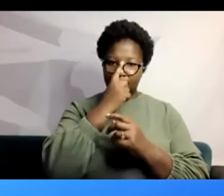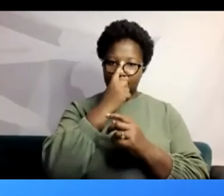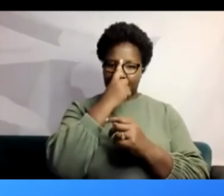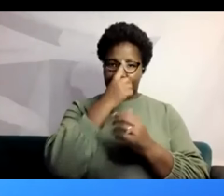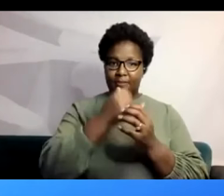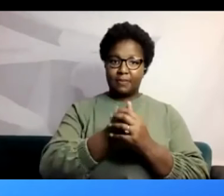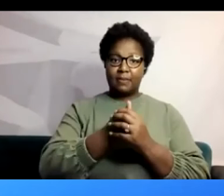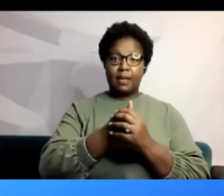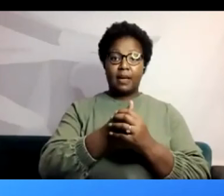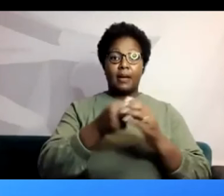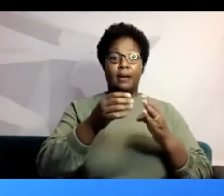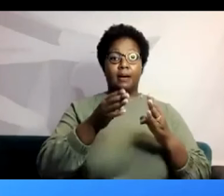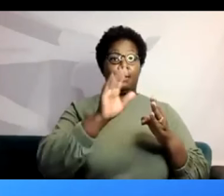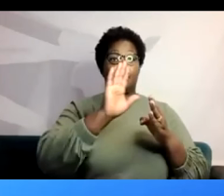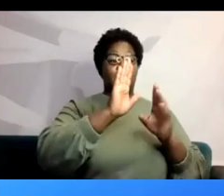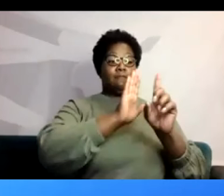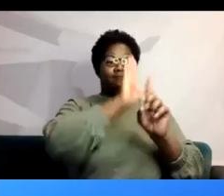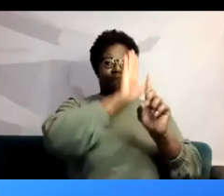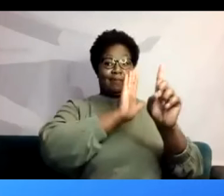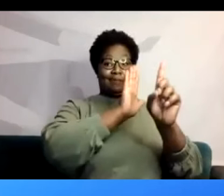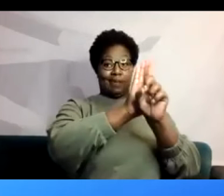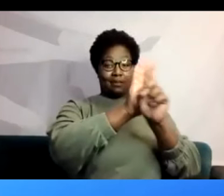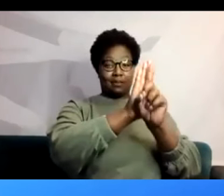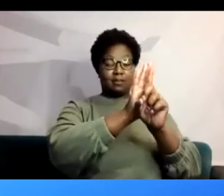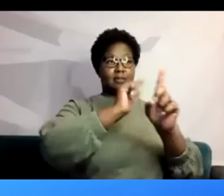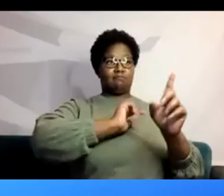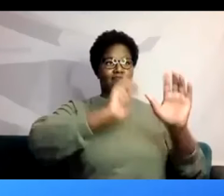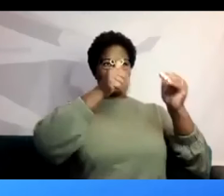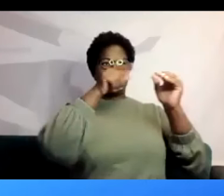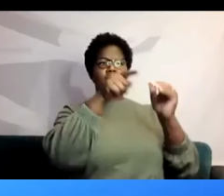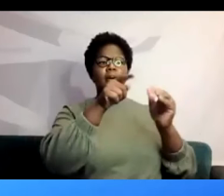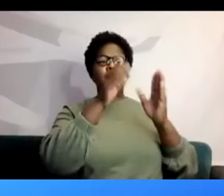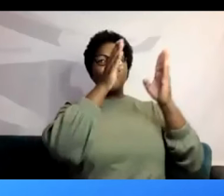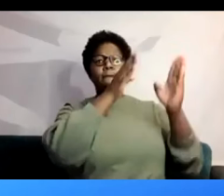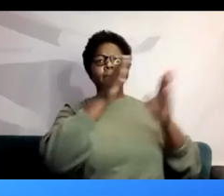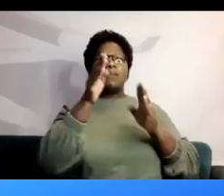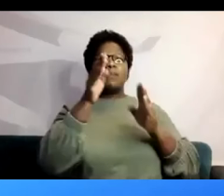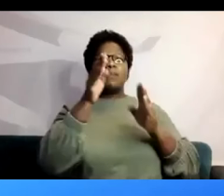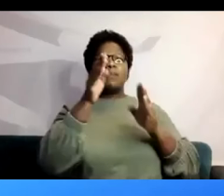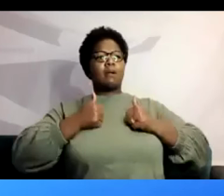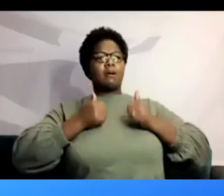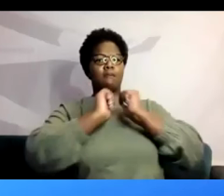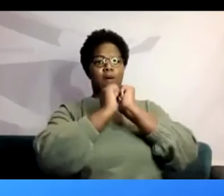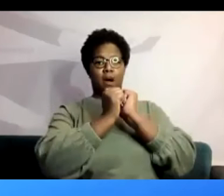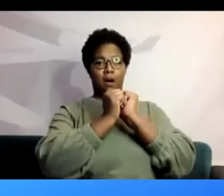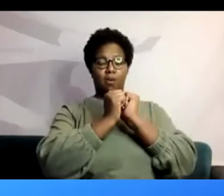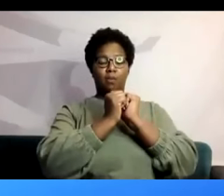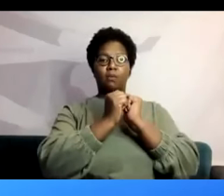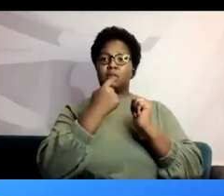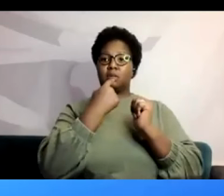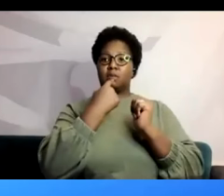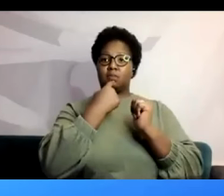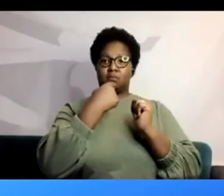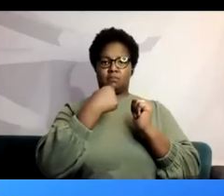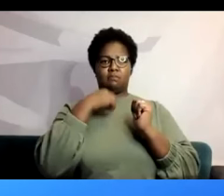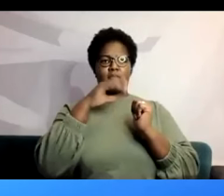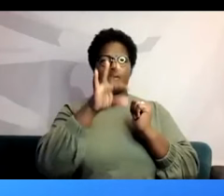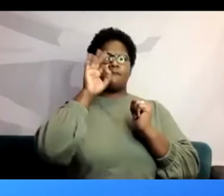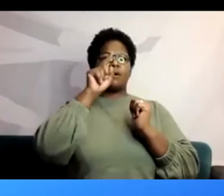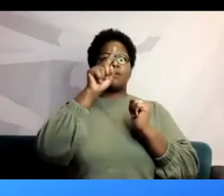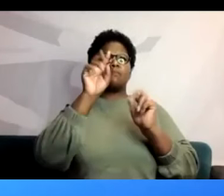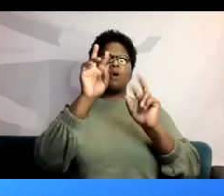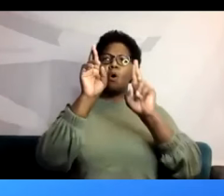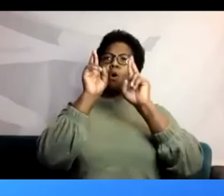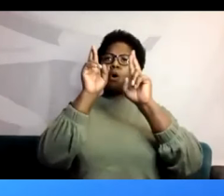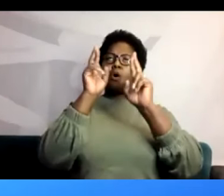Person-centered planning puts the person in charge of planning their life. It is a way for supporters to find out what a person's hopes, dreams, and